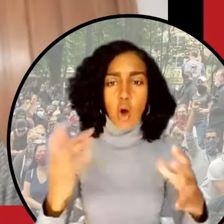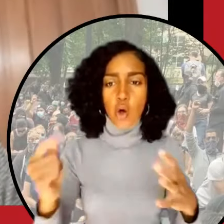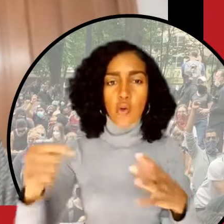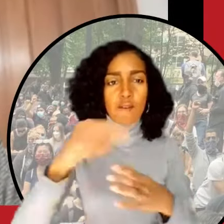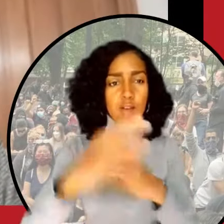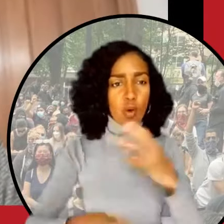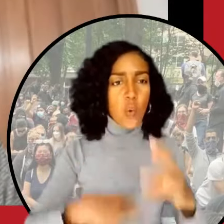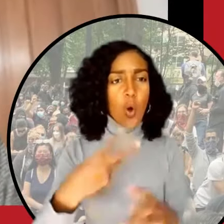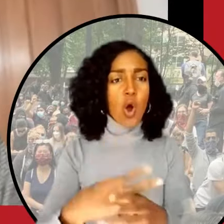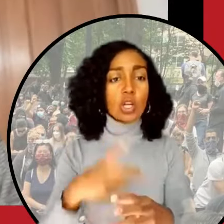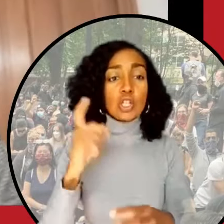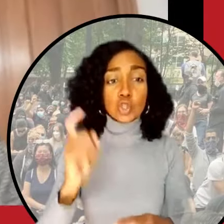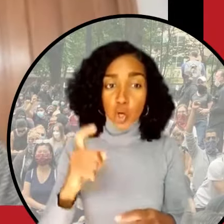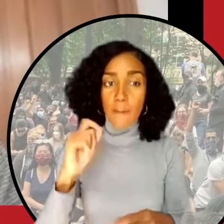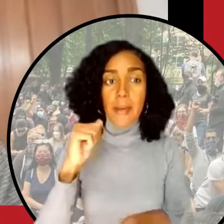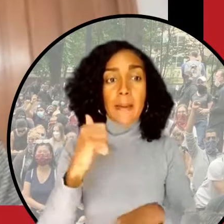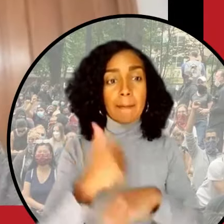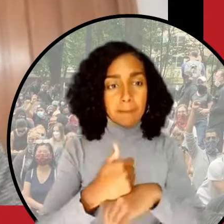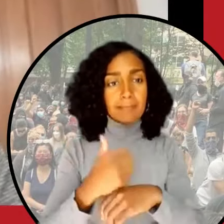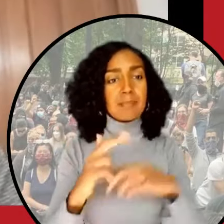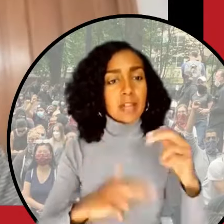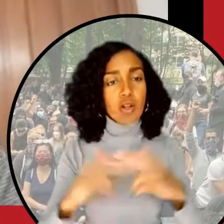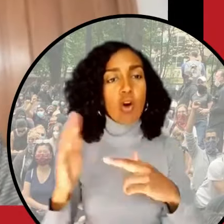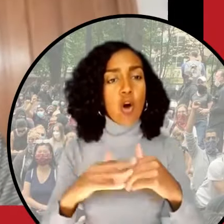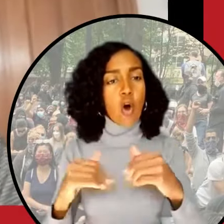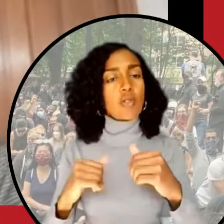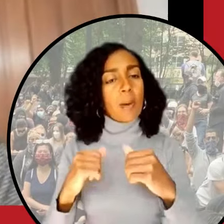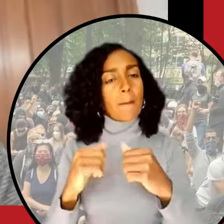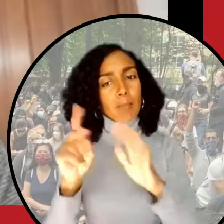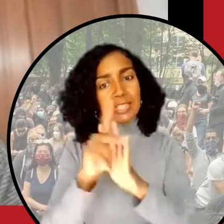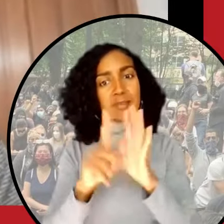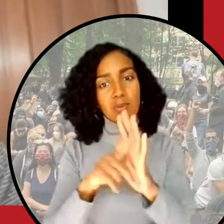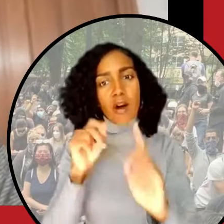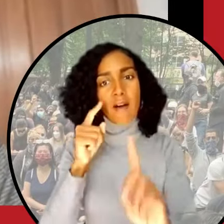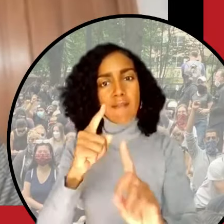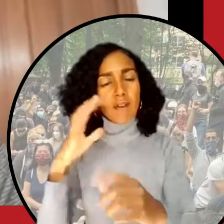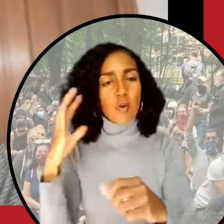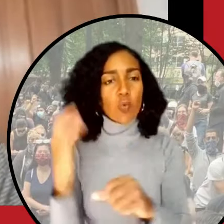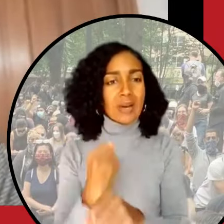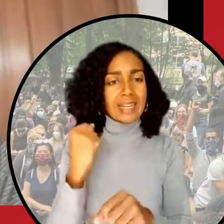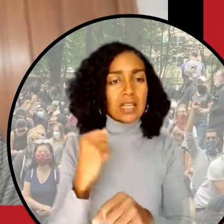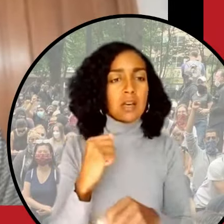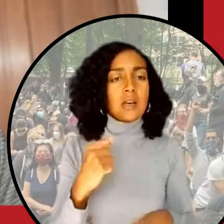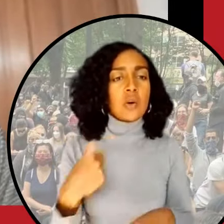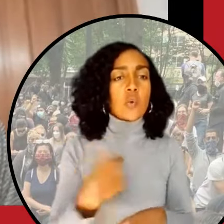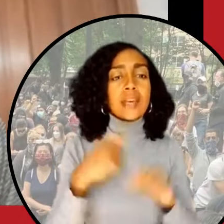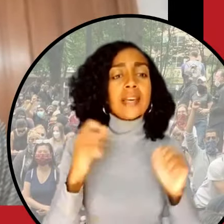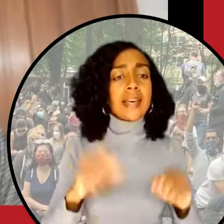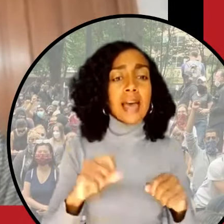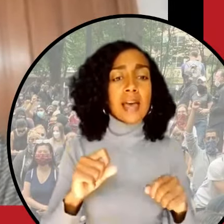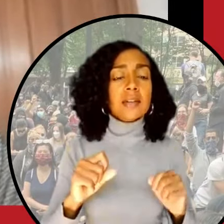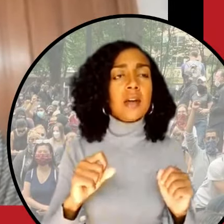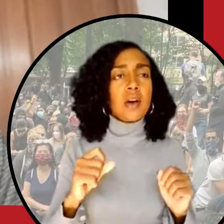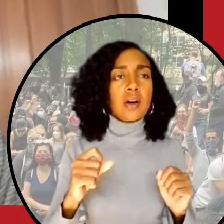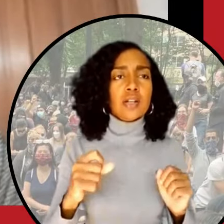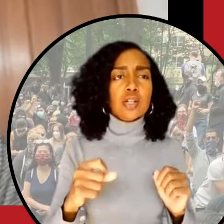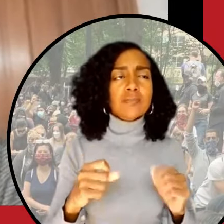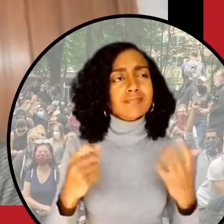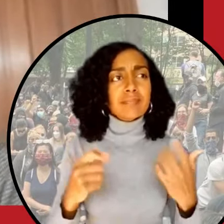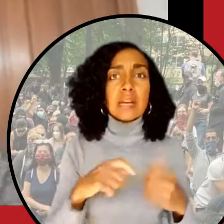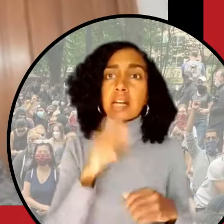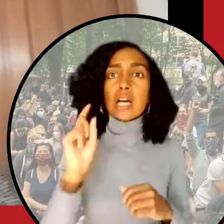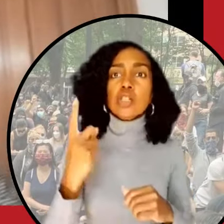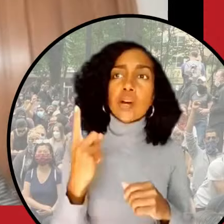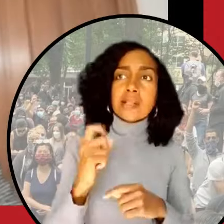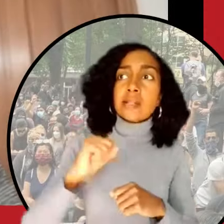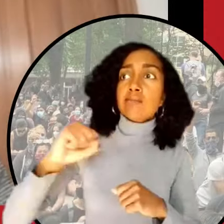on the principle of winning. I think our movements can do better than just being permanently in a state of oppositional protest. The